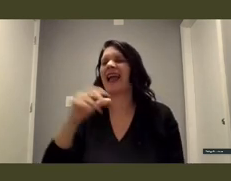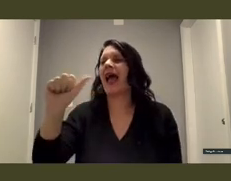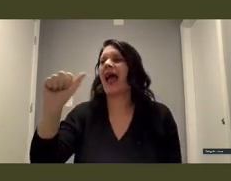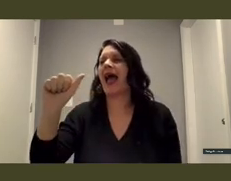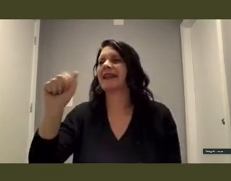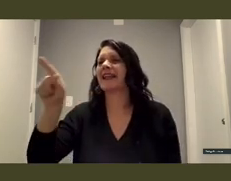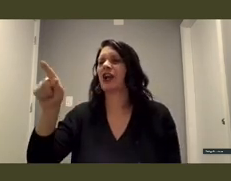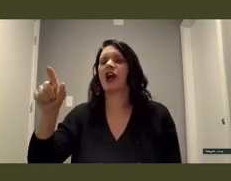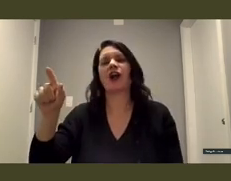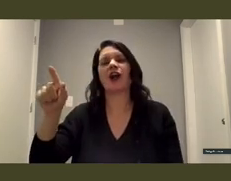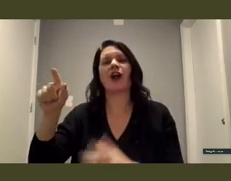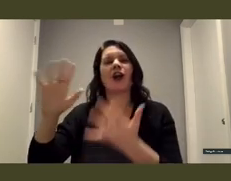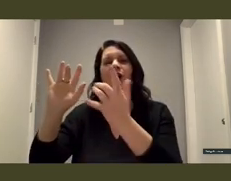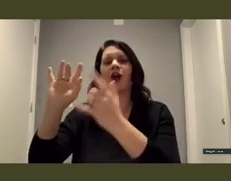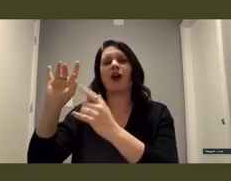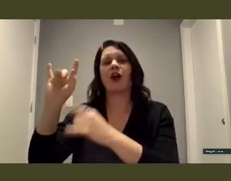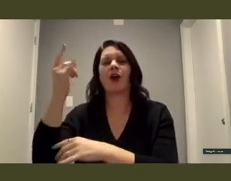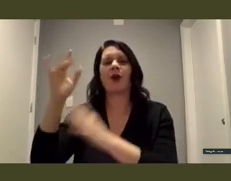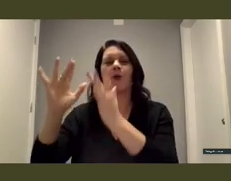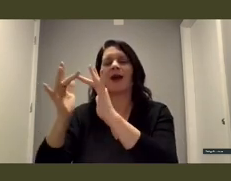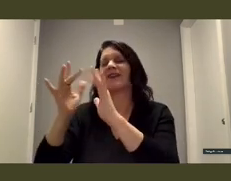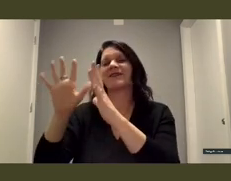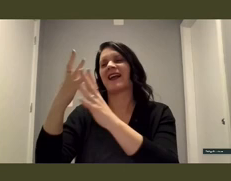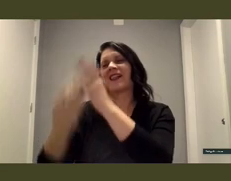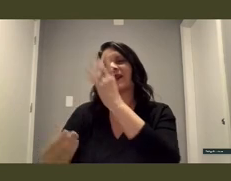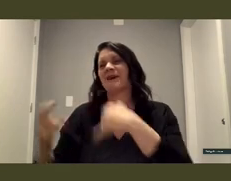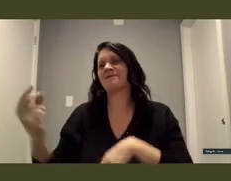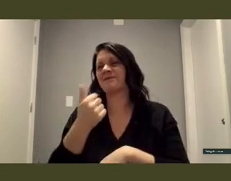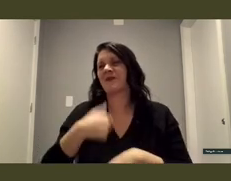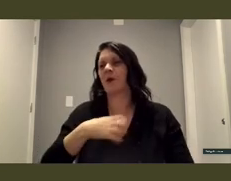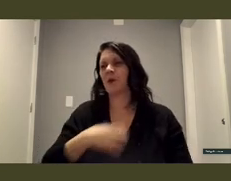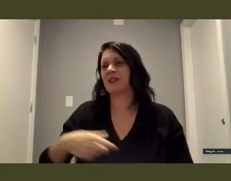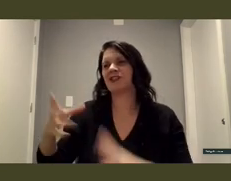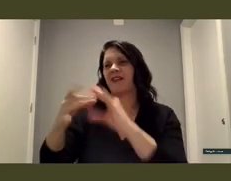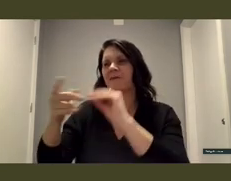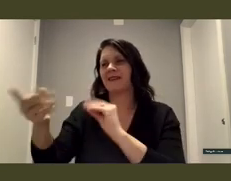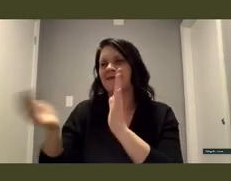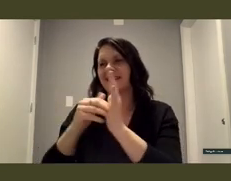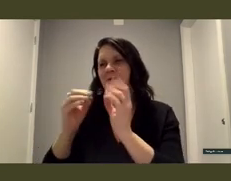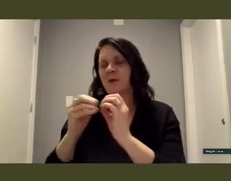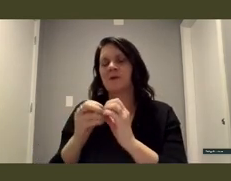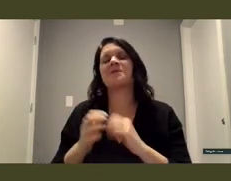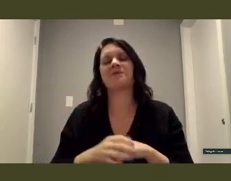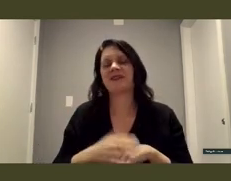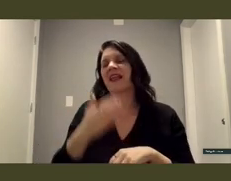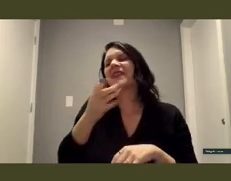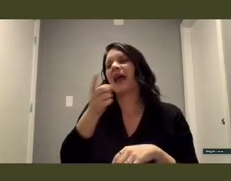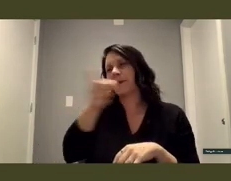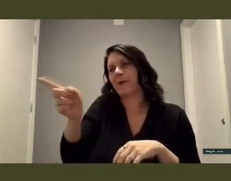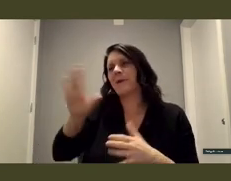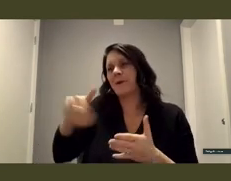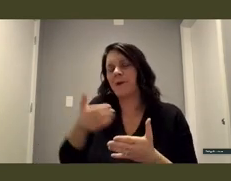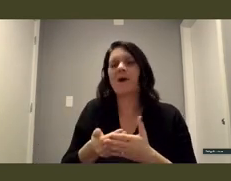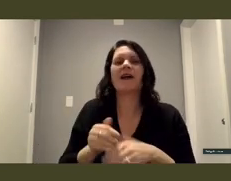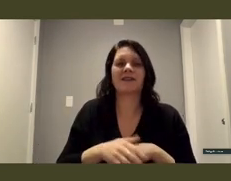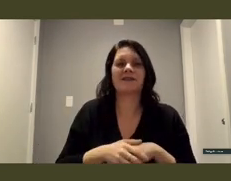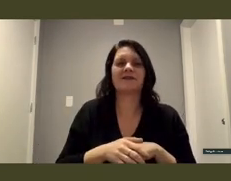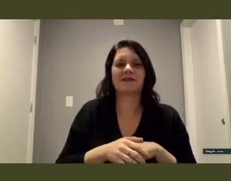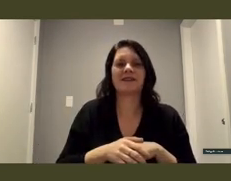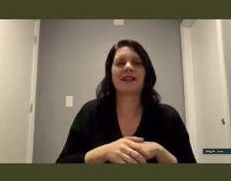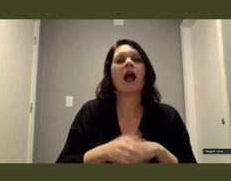so we couldn't hear her back at the end. But thanks to her as well. And hopefully, if you've heard what she was speaking